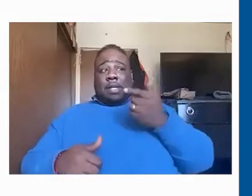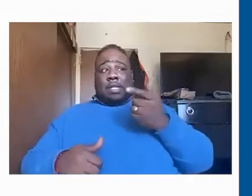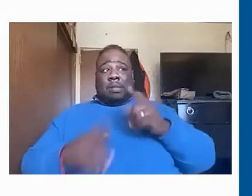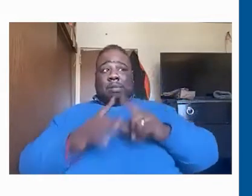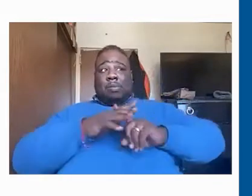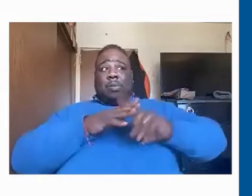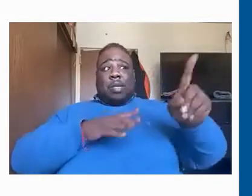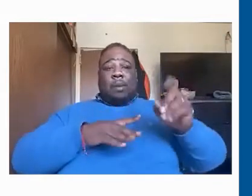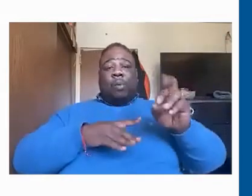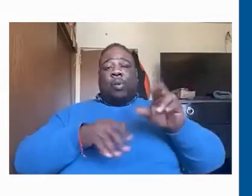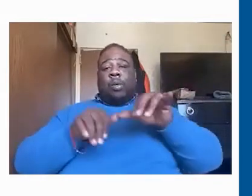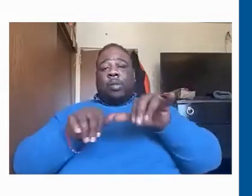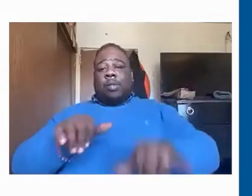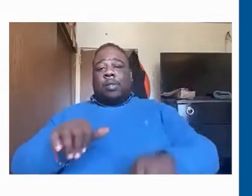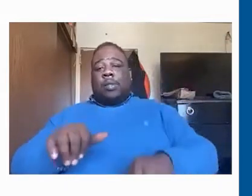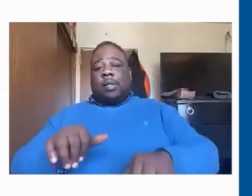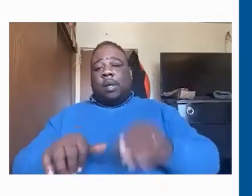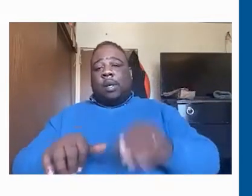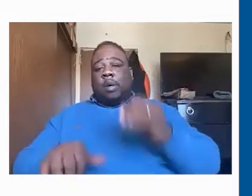include.